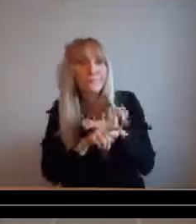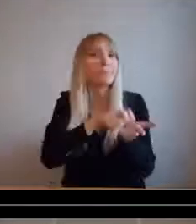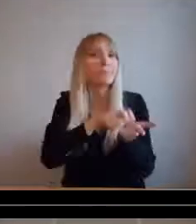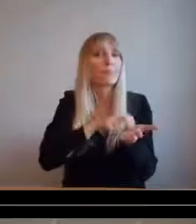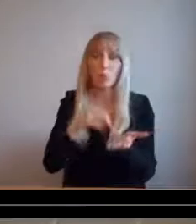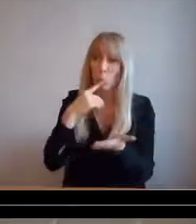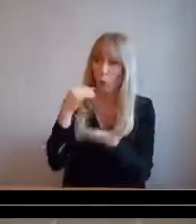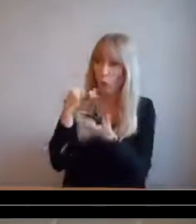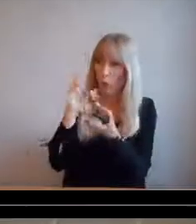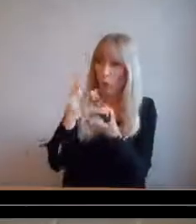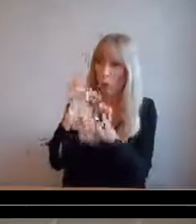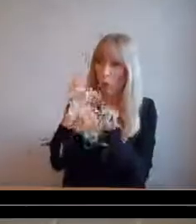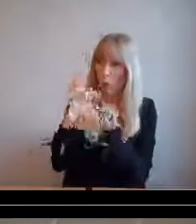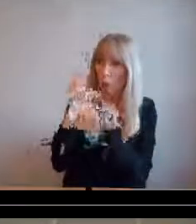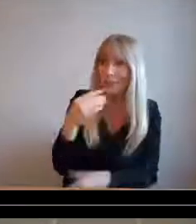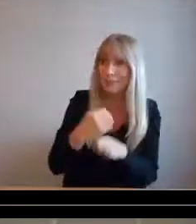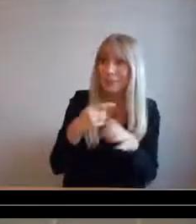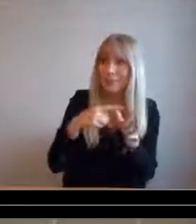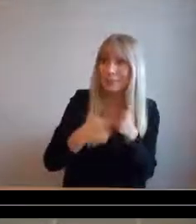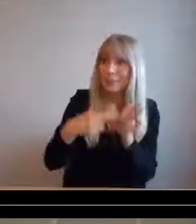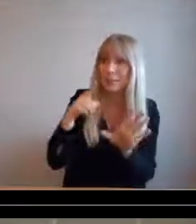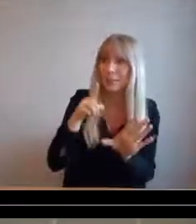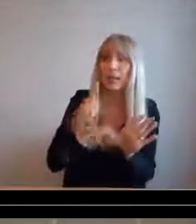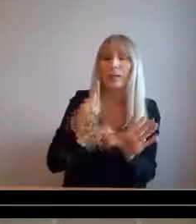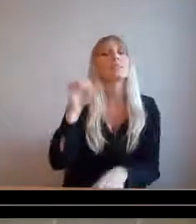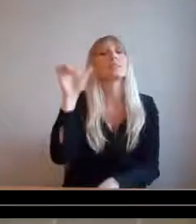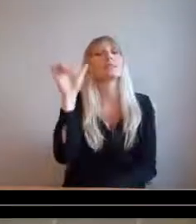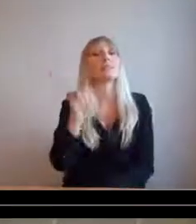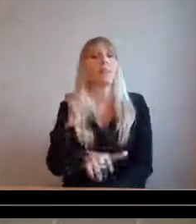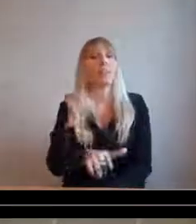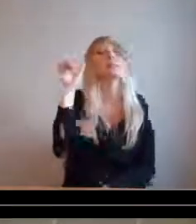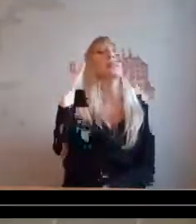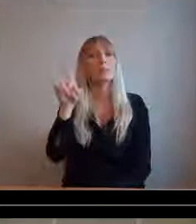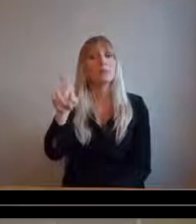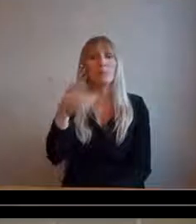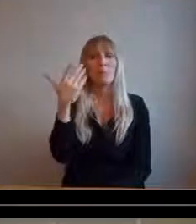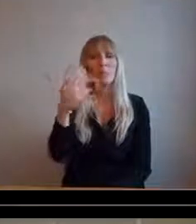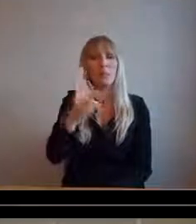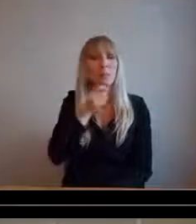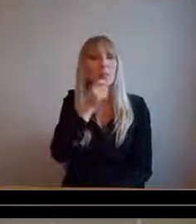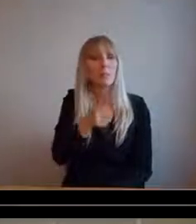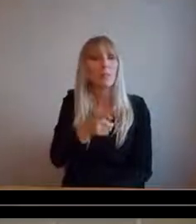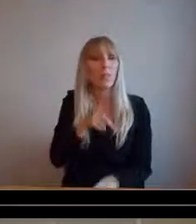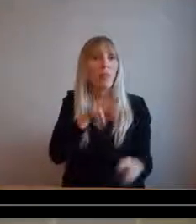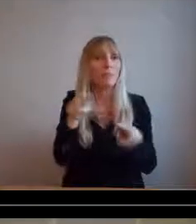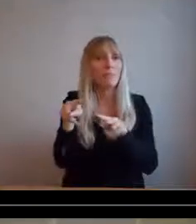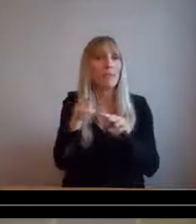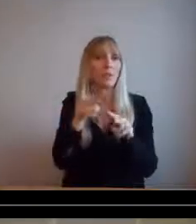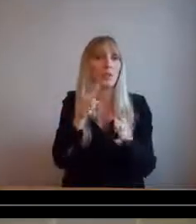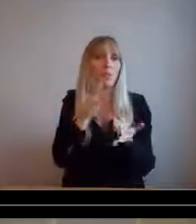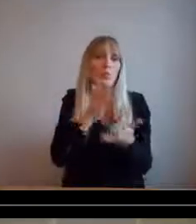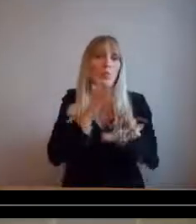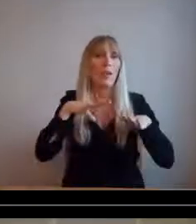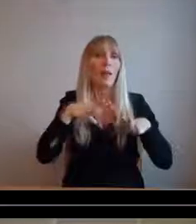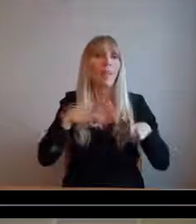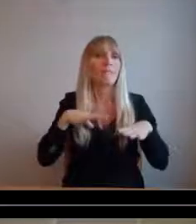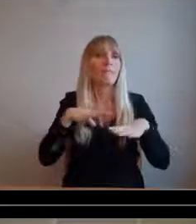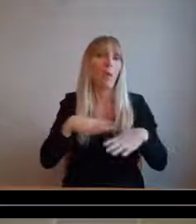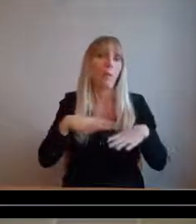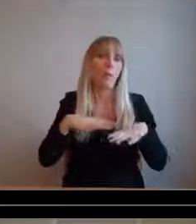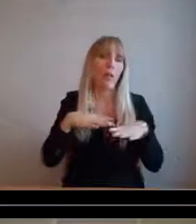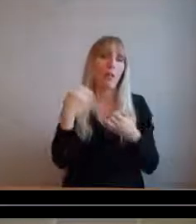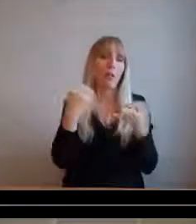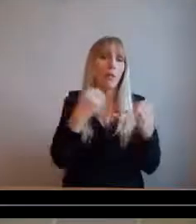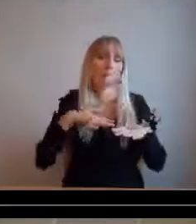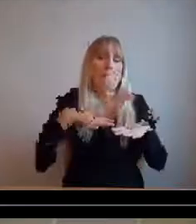course. I mean, I think as we point out in the video earlier on that you know, there's an informal parking area being created at